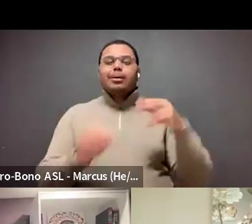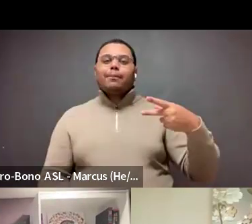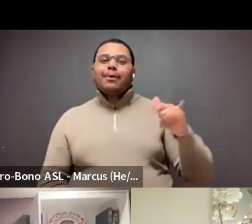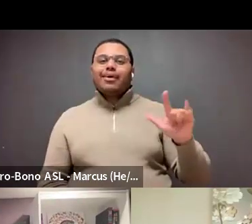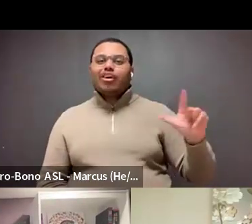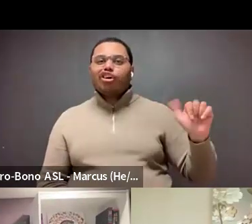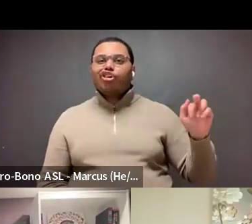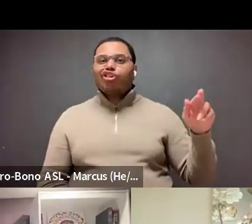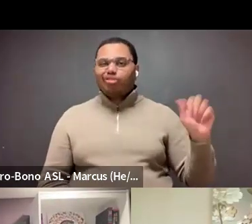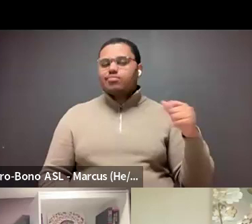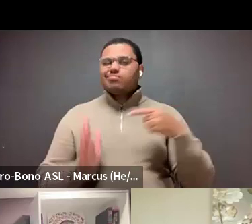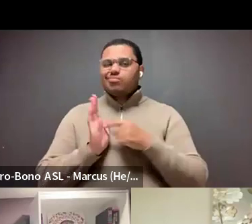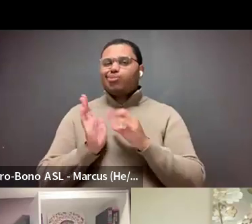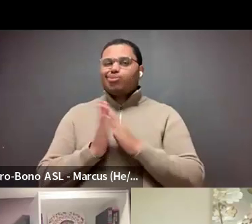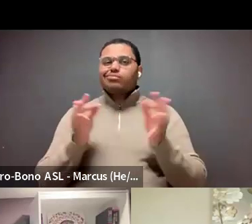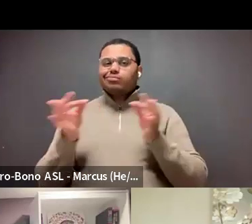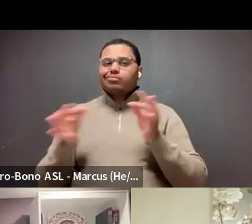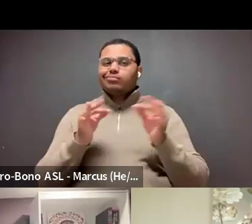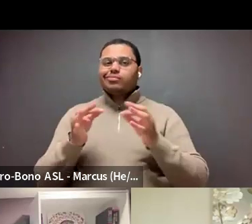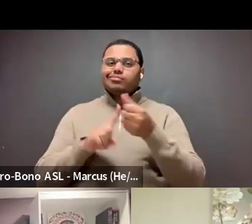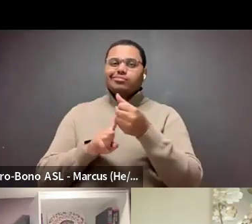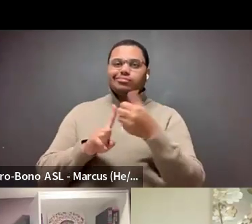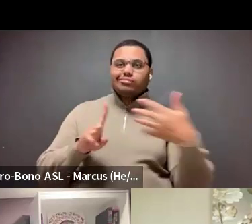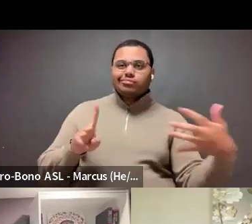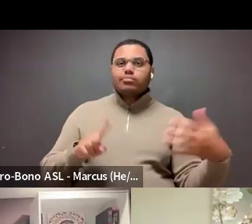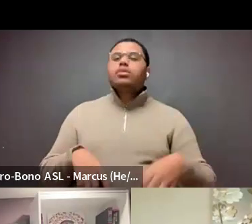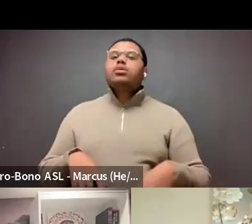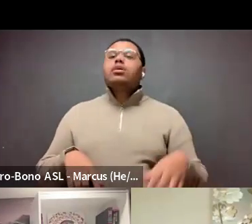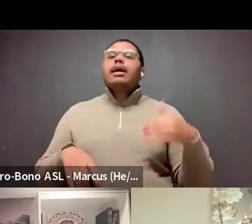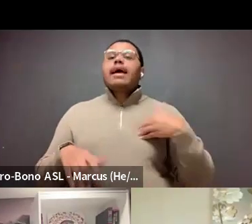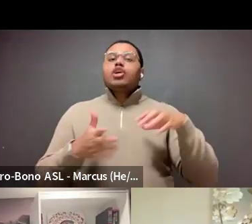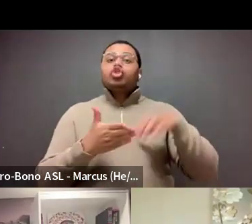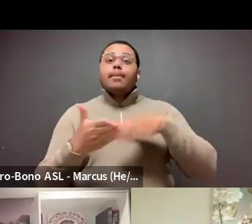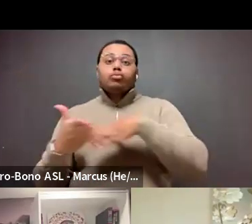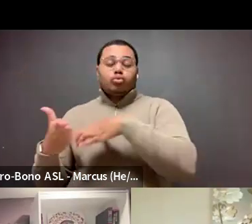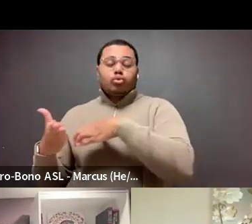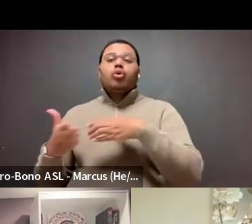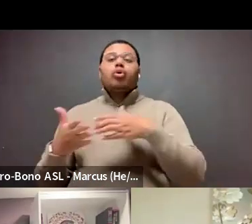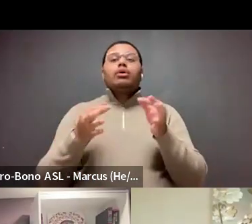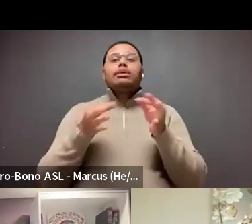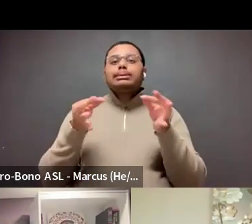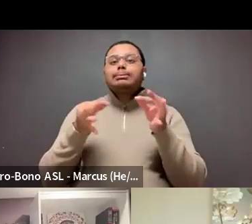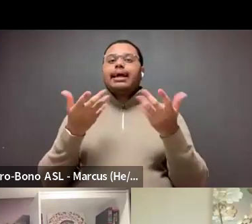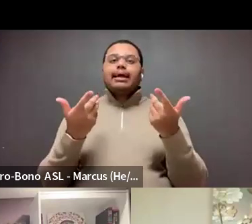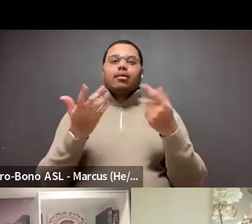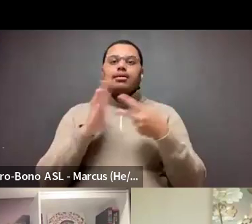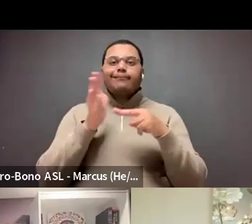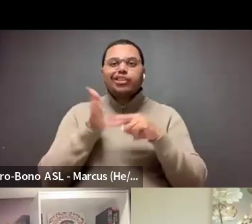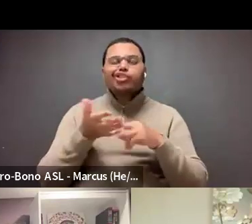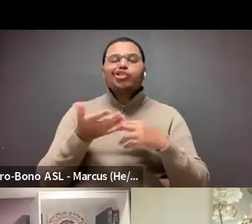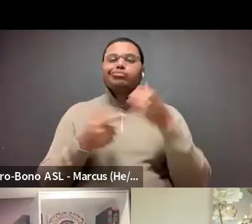it's in our, there's just like a chapter that just goes over definitions, right?